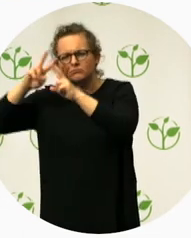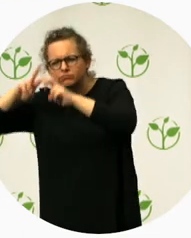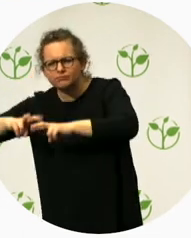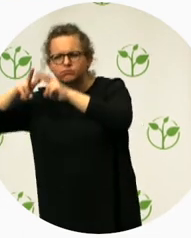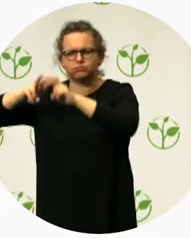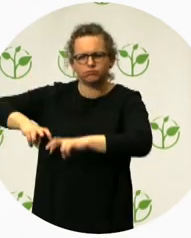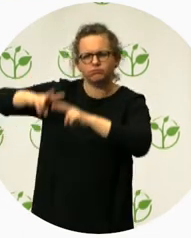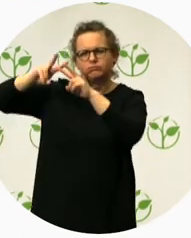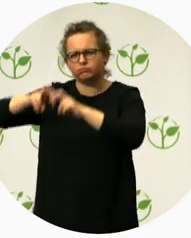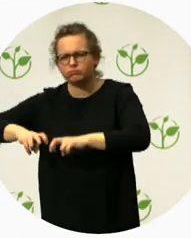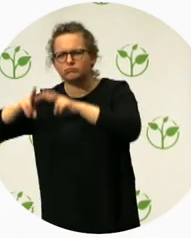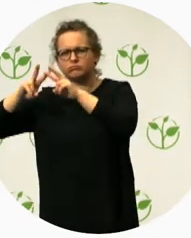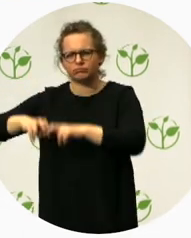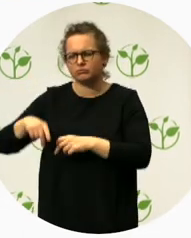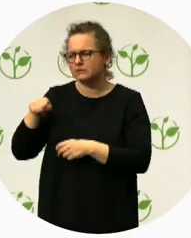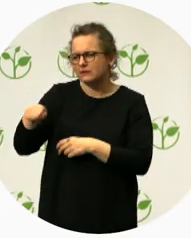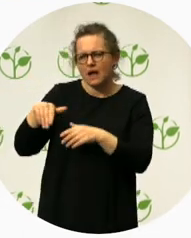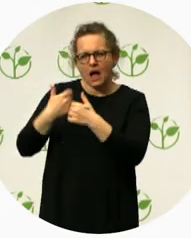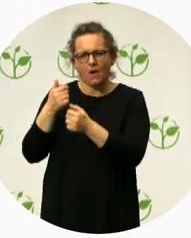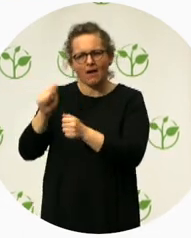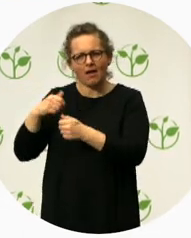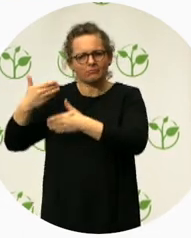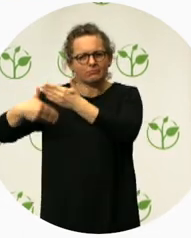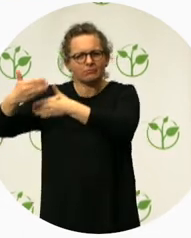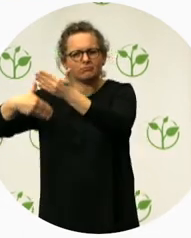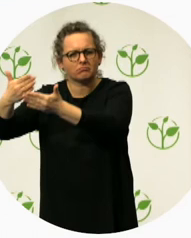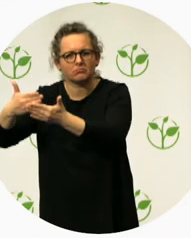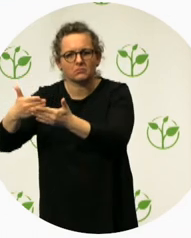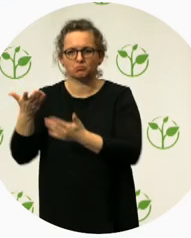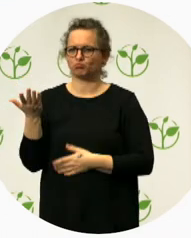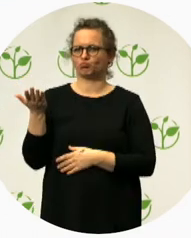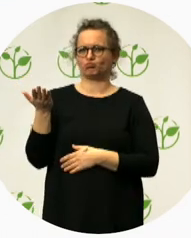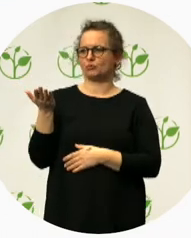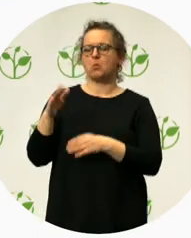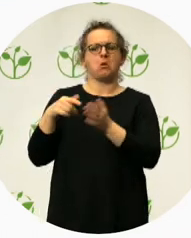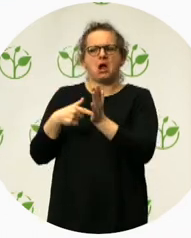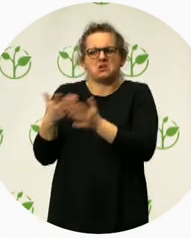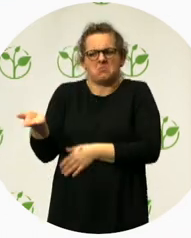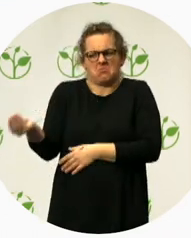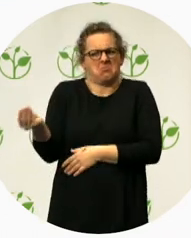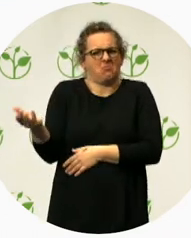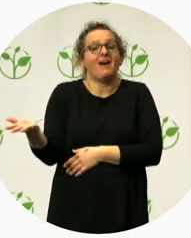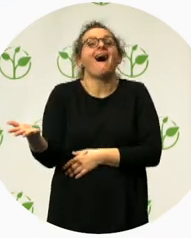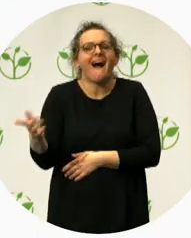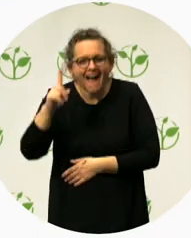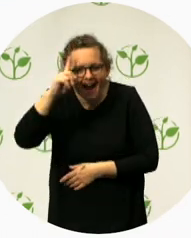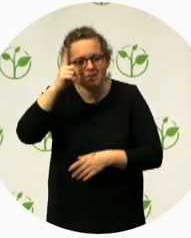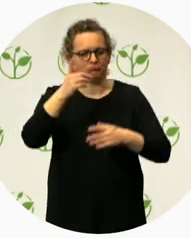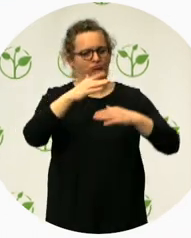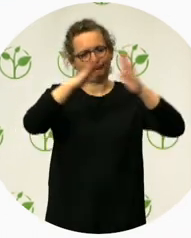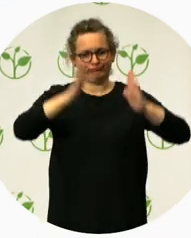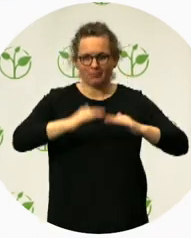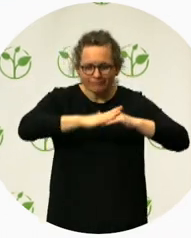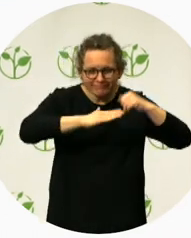sites to monitor and manage for safety. It's been used in a public site from a standpoint